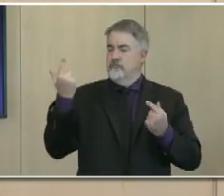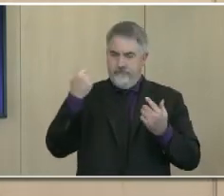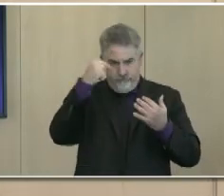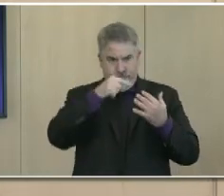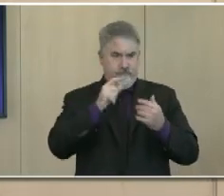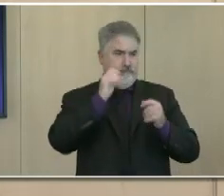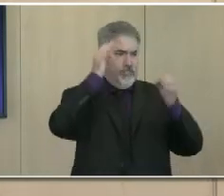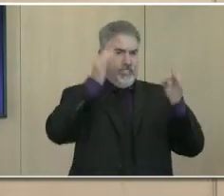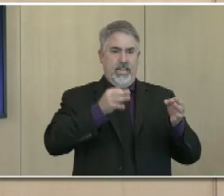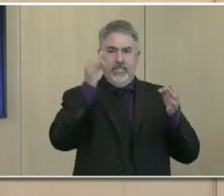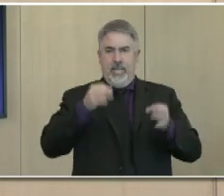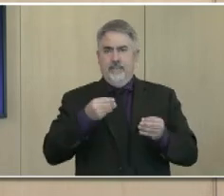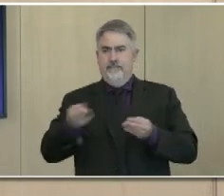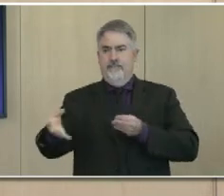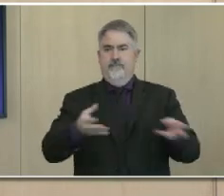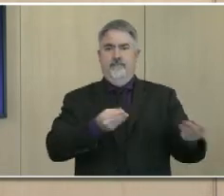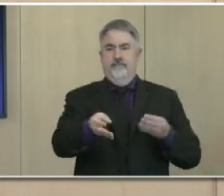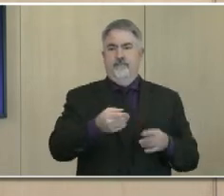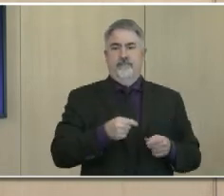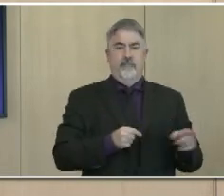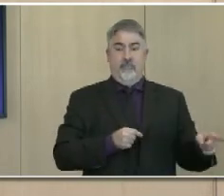us, and we fill what we can.